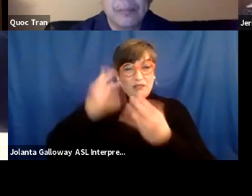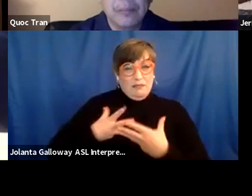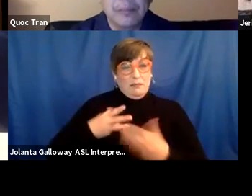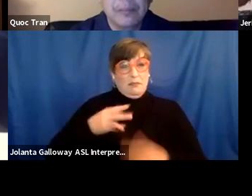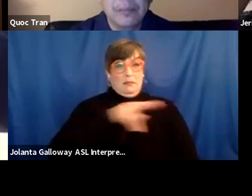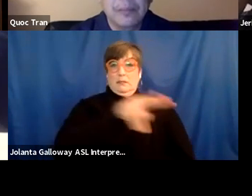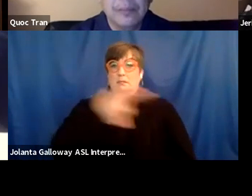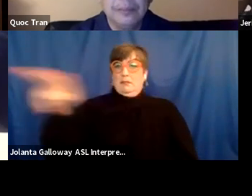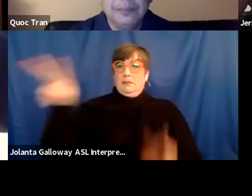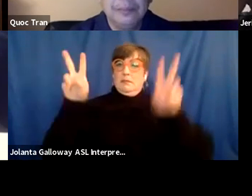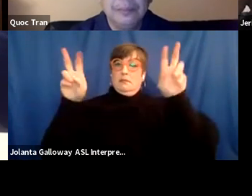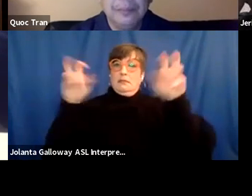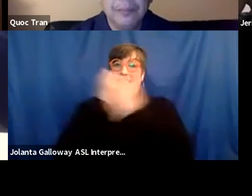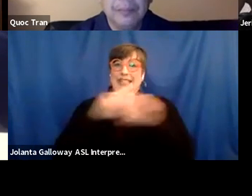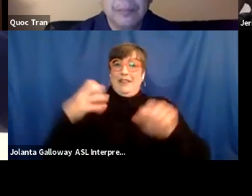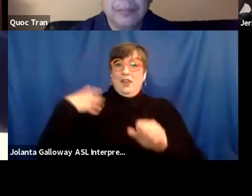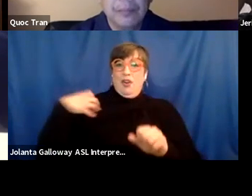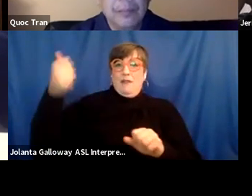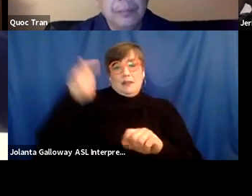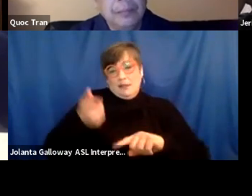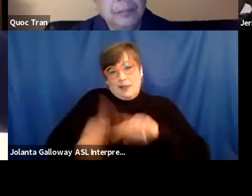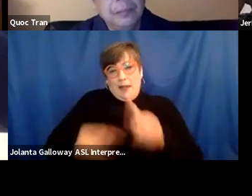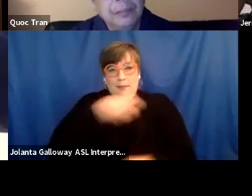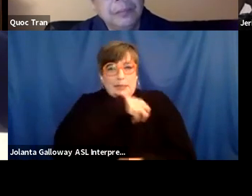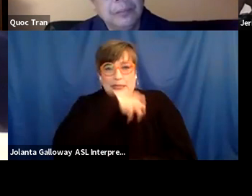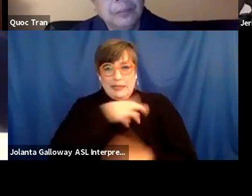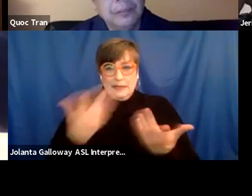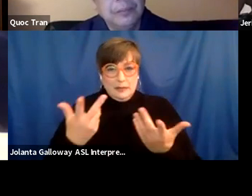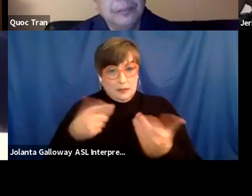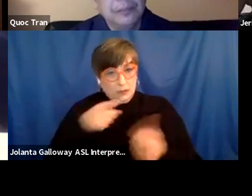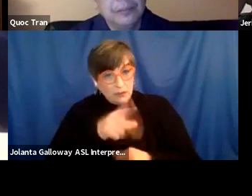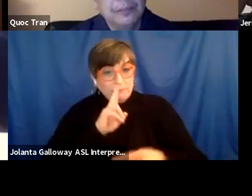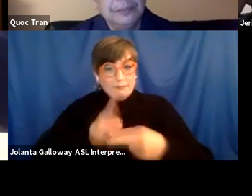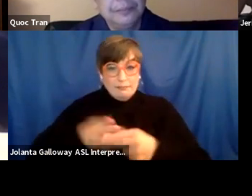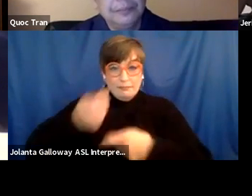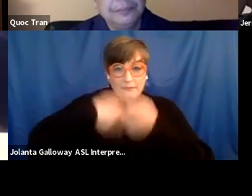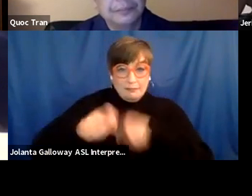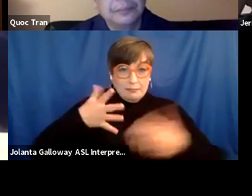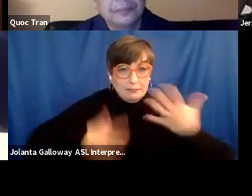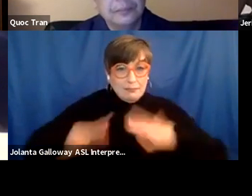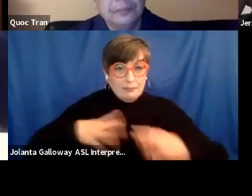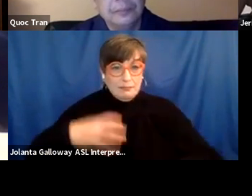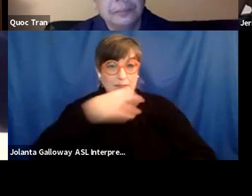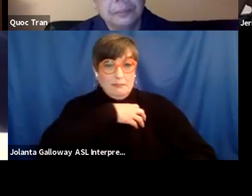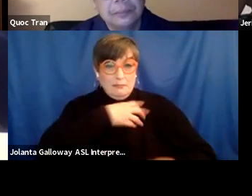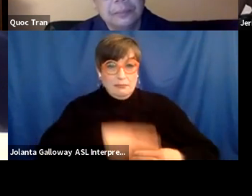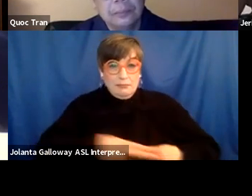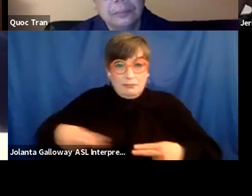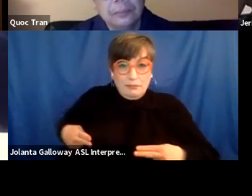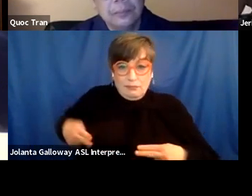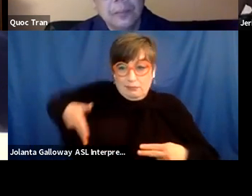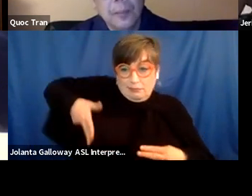officers and how important that is. So as superintendents, you talk about changing uniforms and everything, I think changing the cars and looking